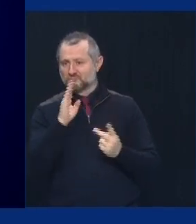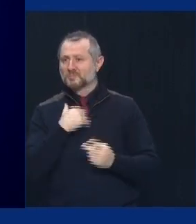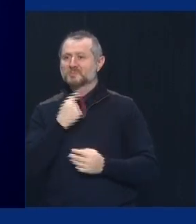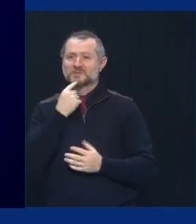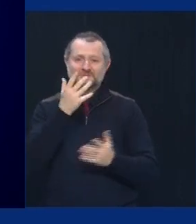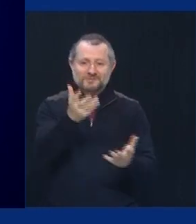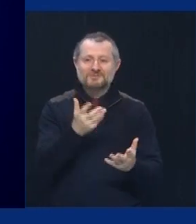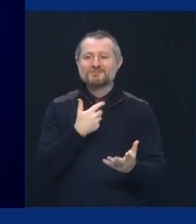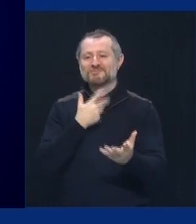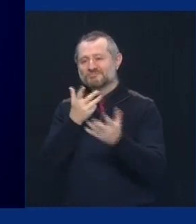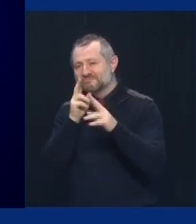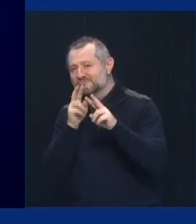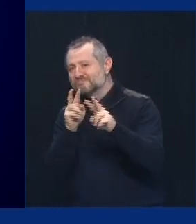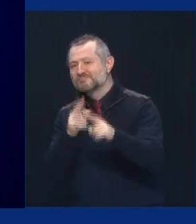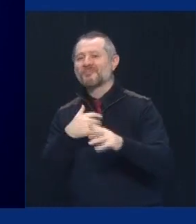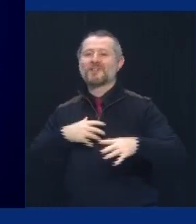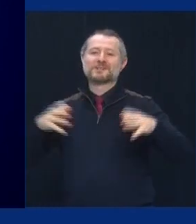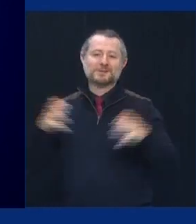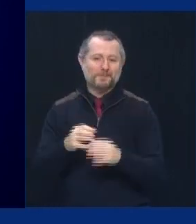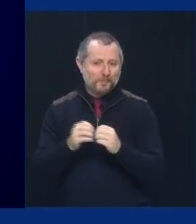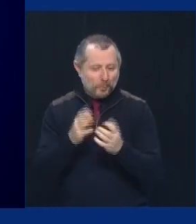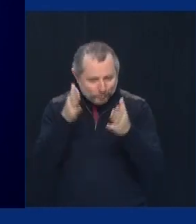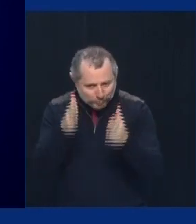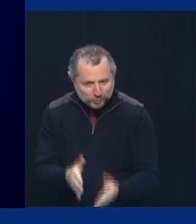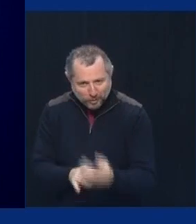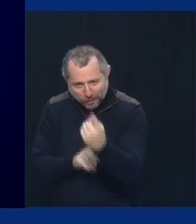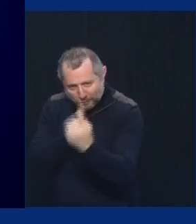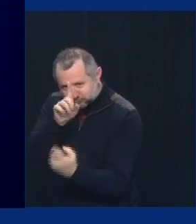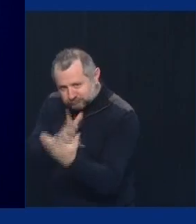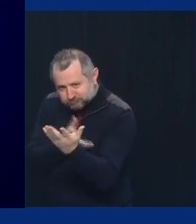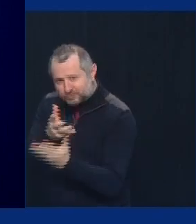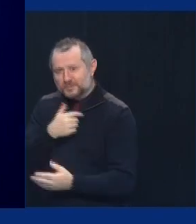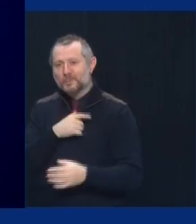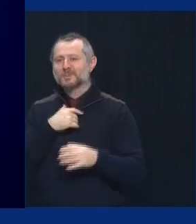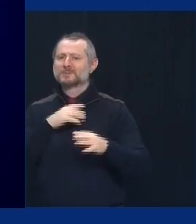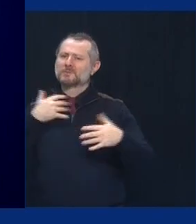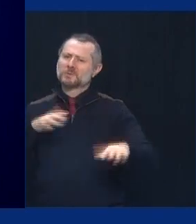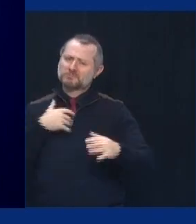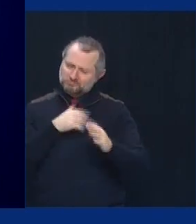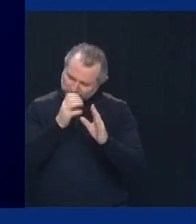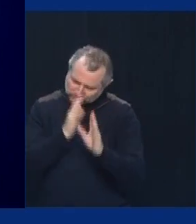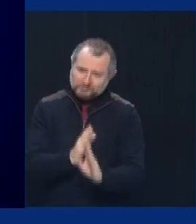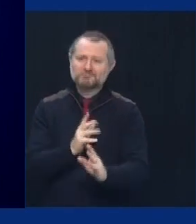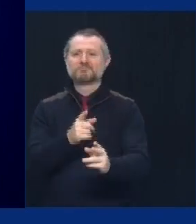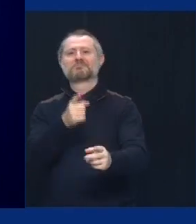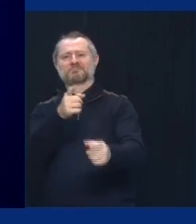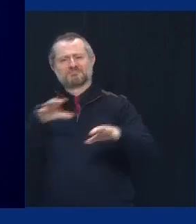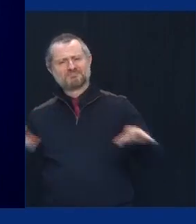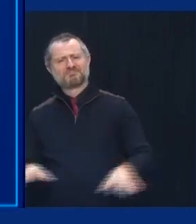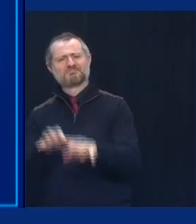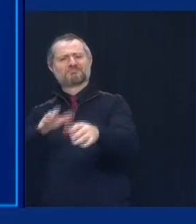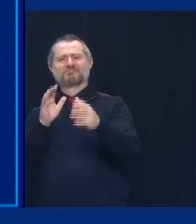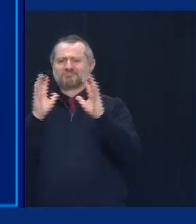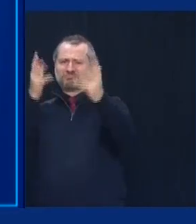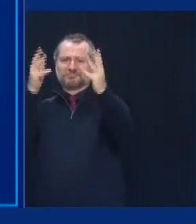we're together again in person. And God bless you for the fight you're fighting. Keep going.